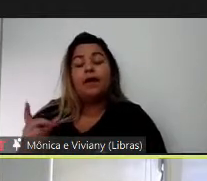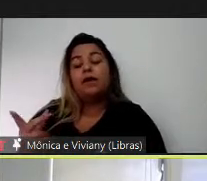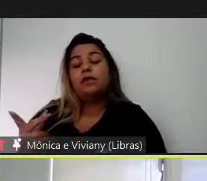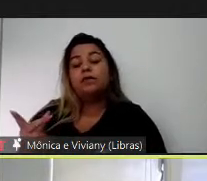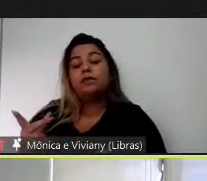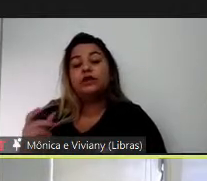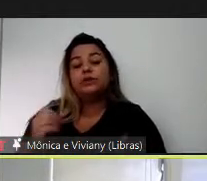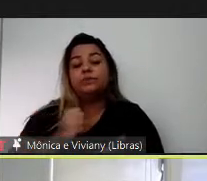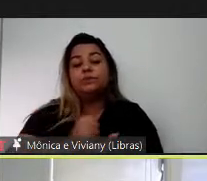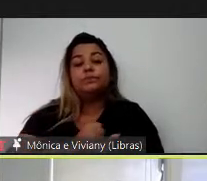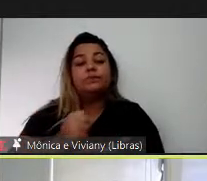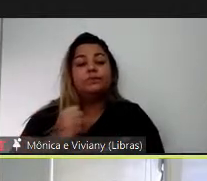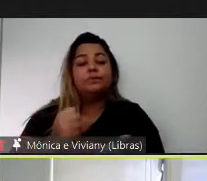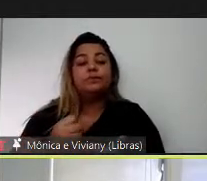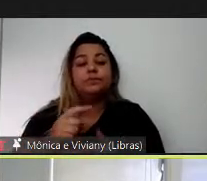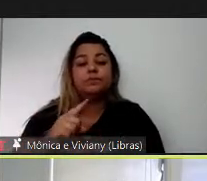managers.